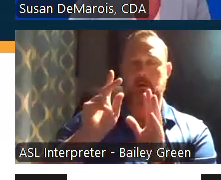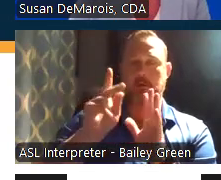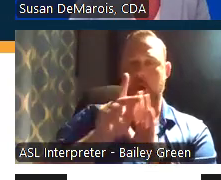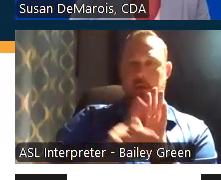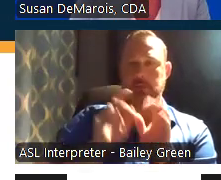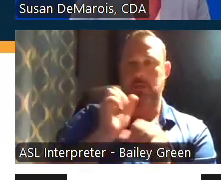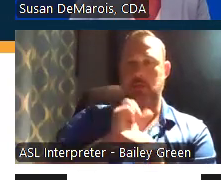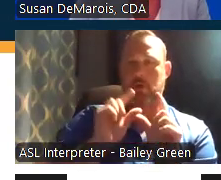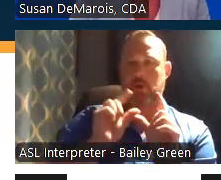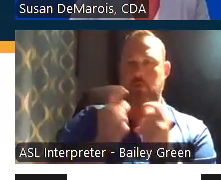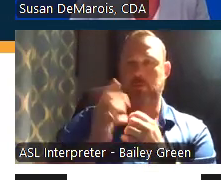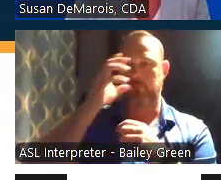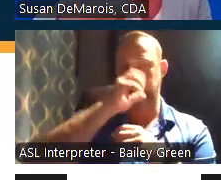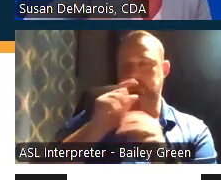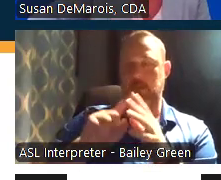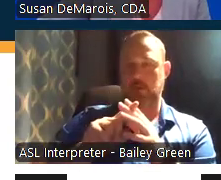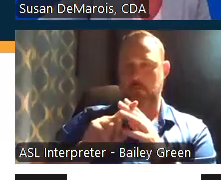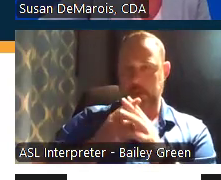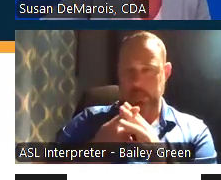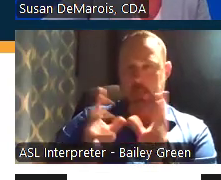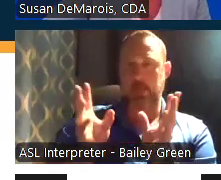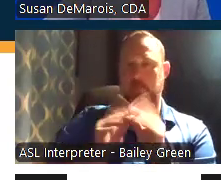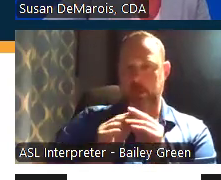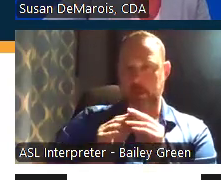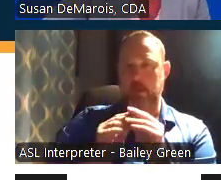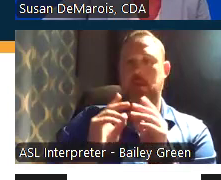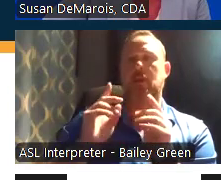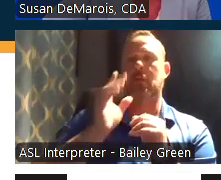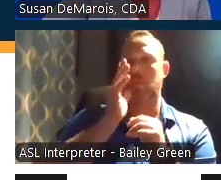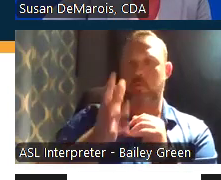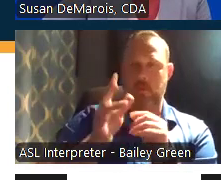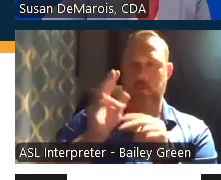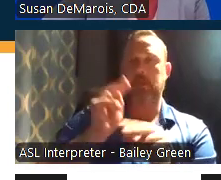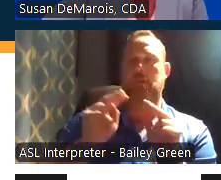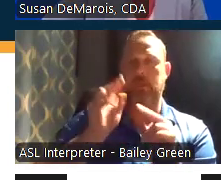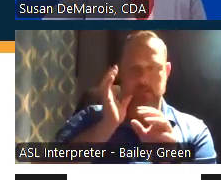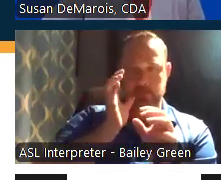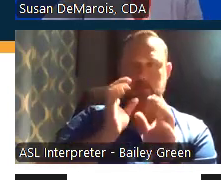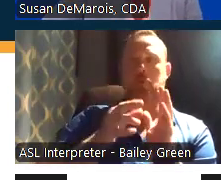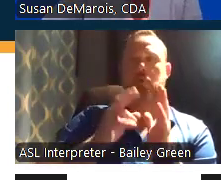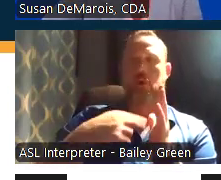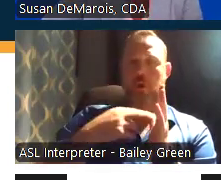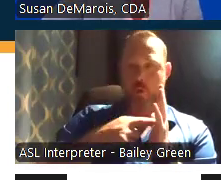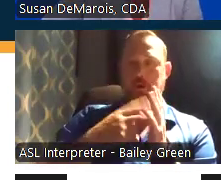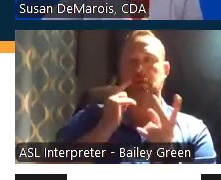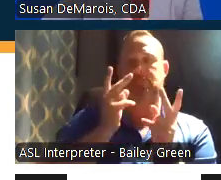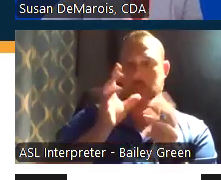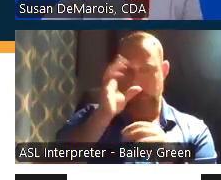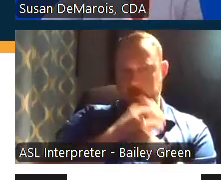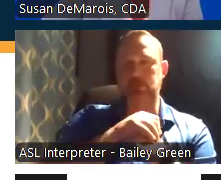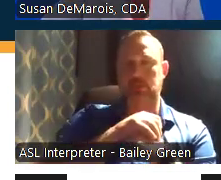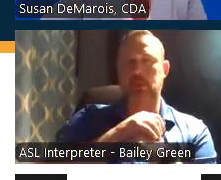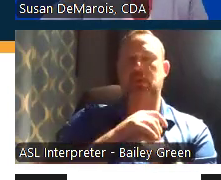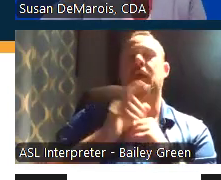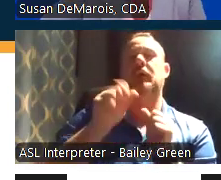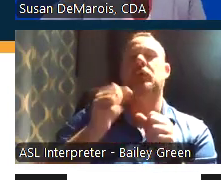Group and missed the beginning of the meeting, but I will be looking at listening to the recording to see what I missed, and you